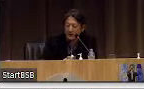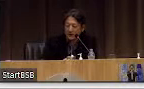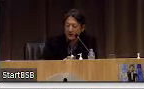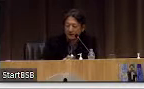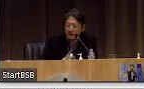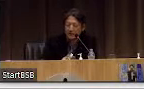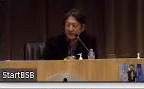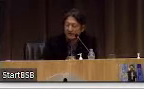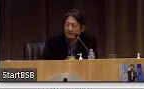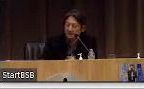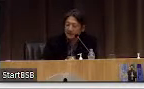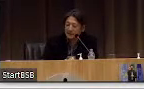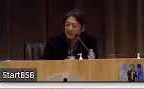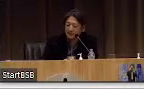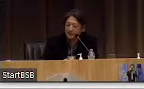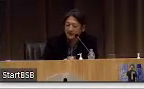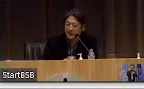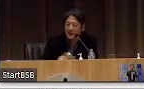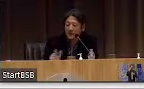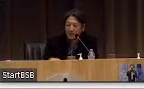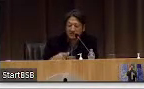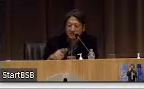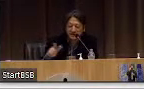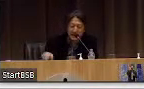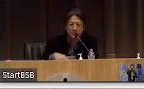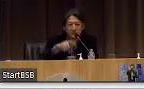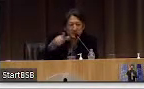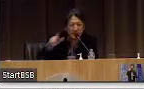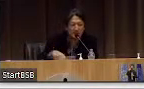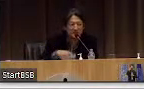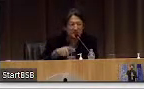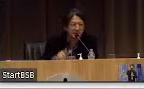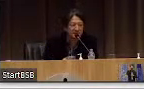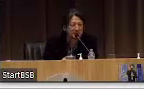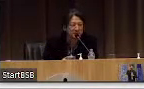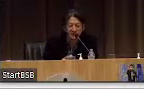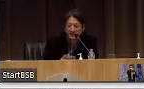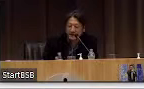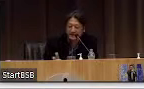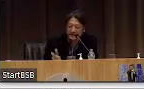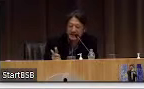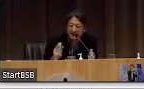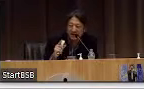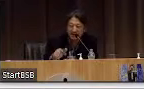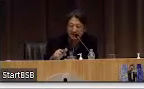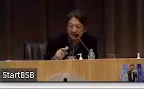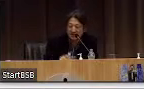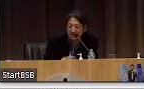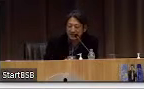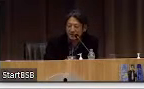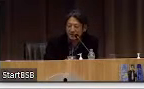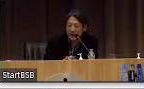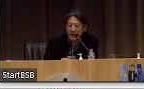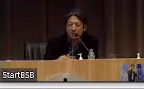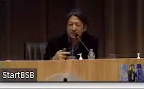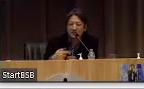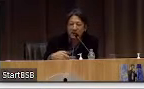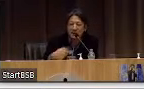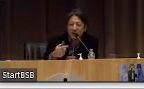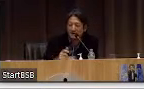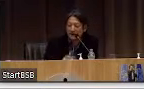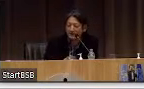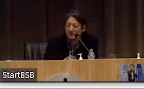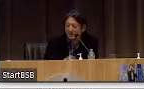a work in Fortaleza, in Ceará State, where the data that we could analyze, we